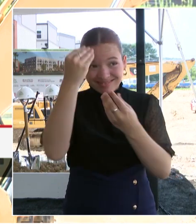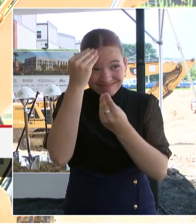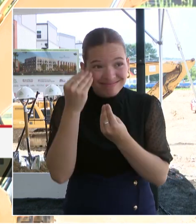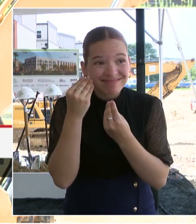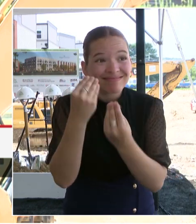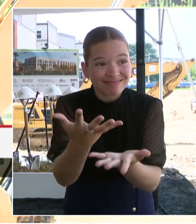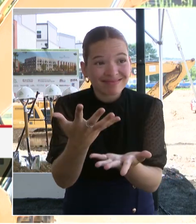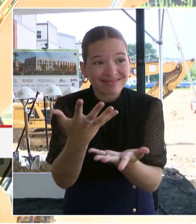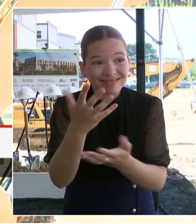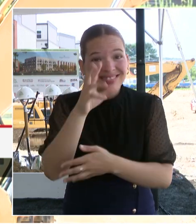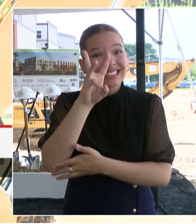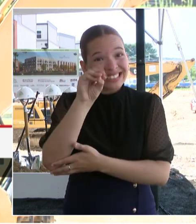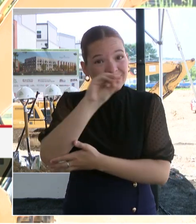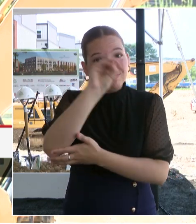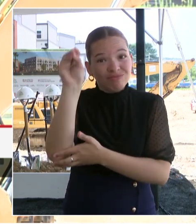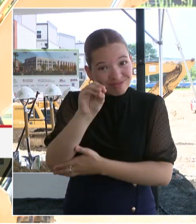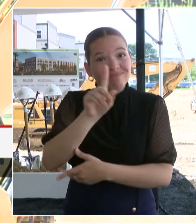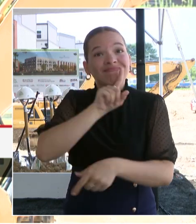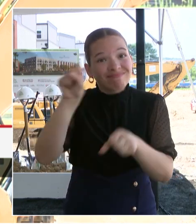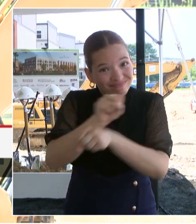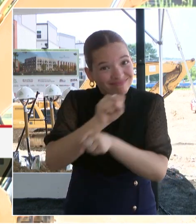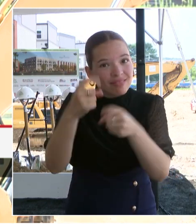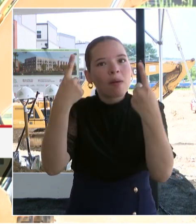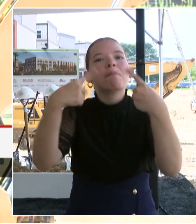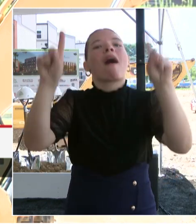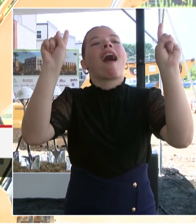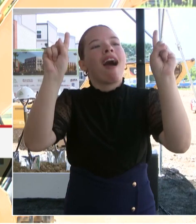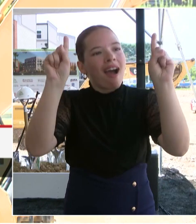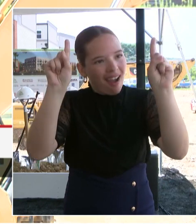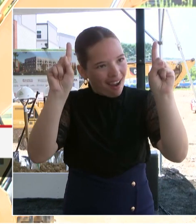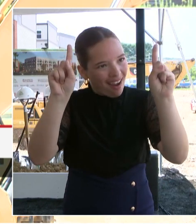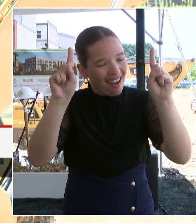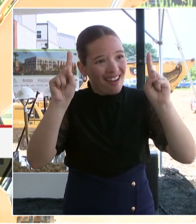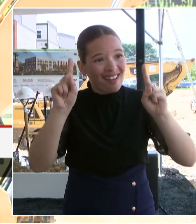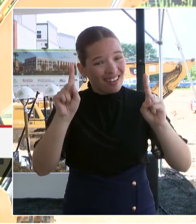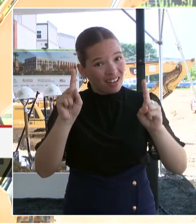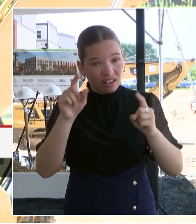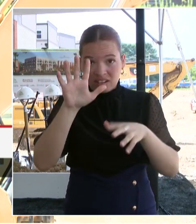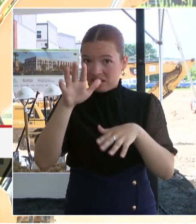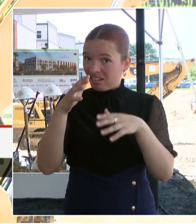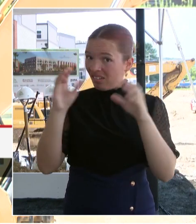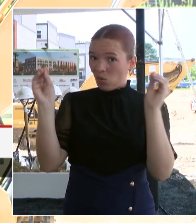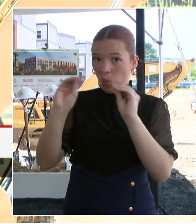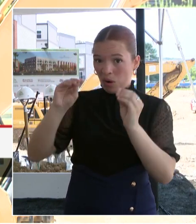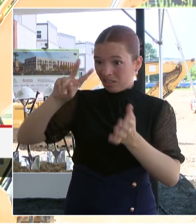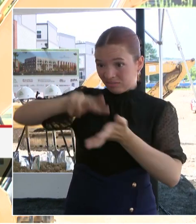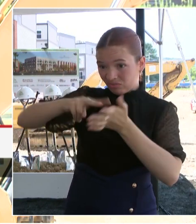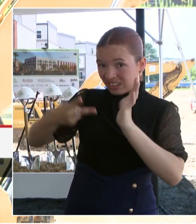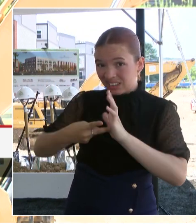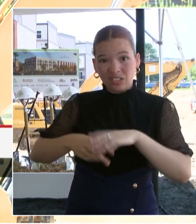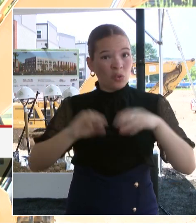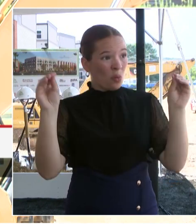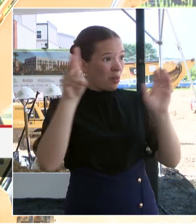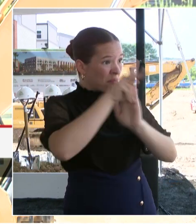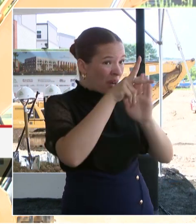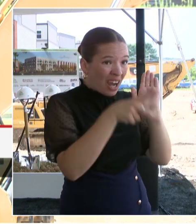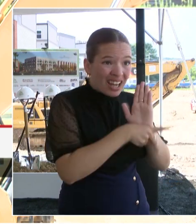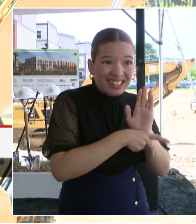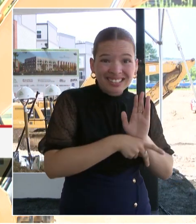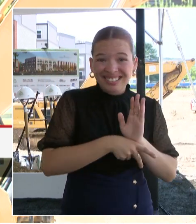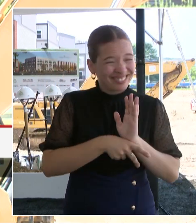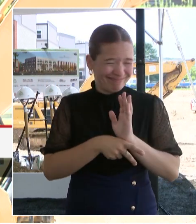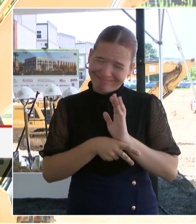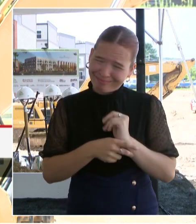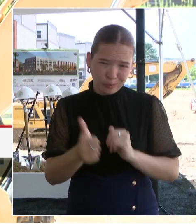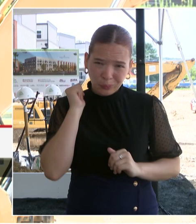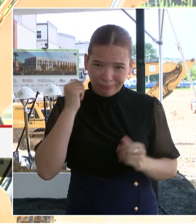don't get there without, as Chris said, intentionality, without policy and resources. Just in the last 2 years, the